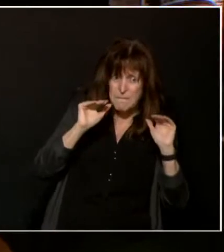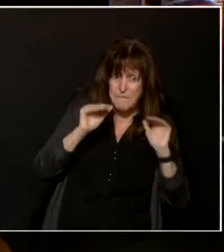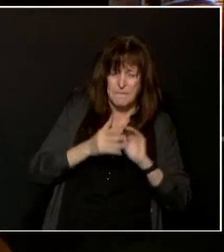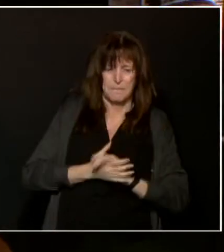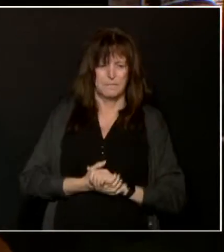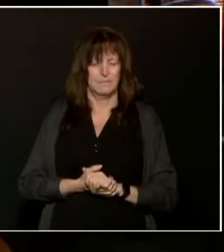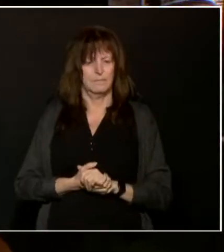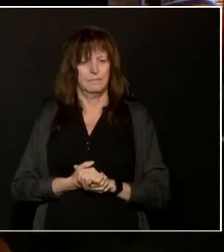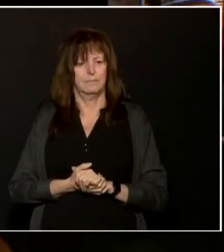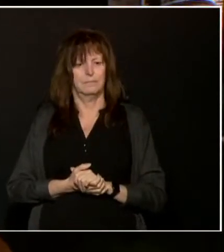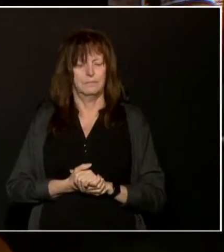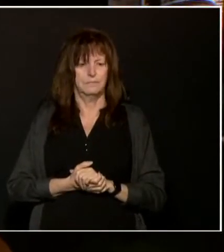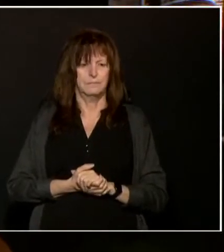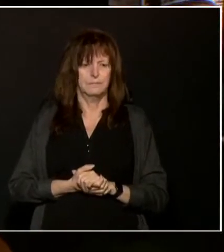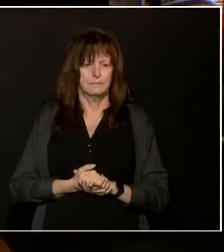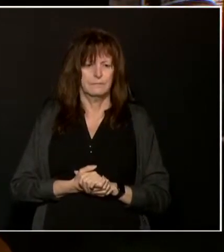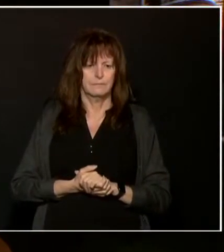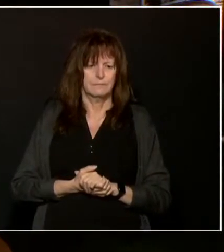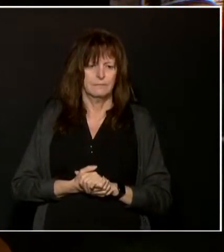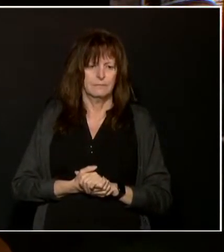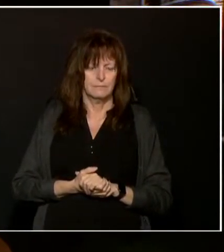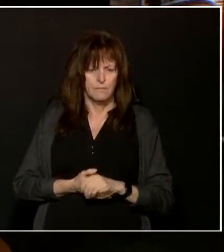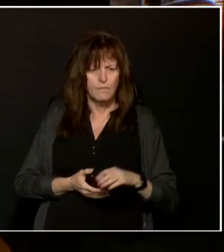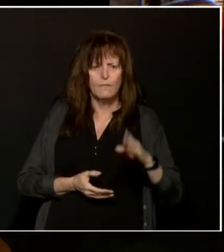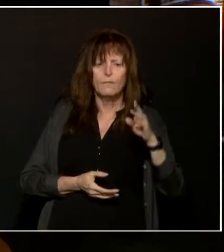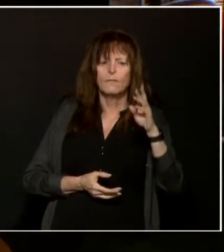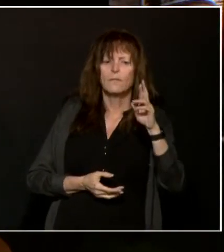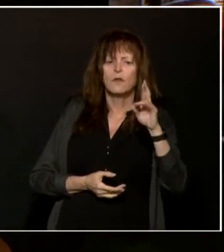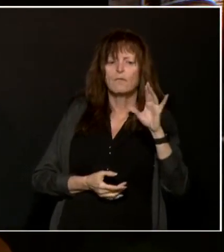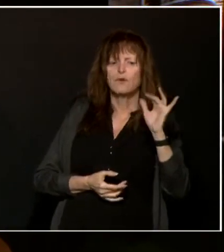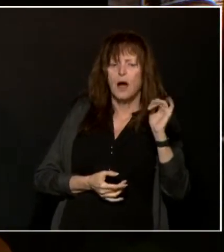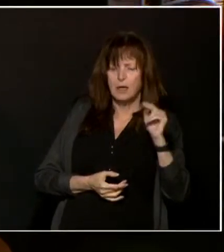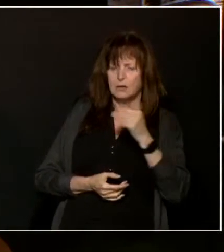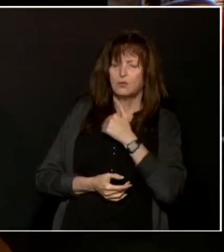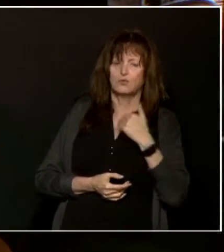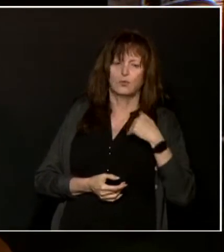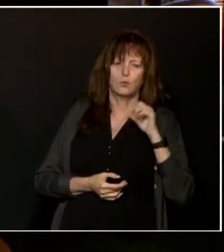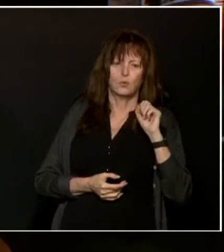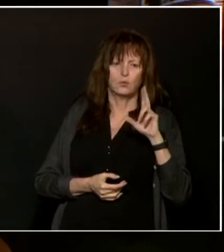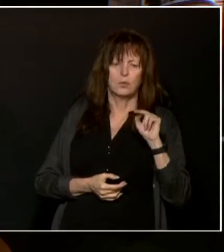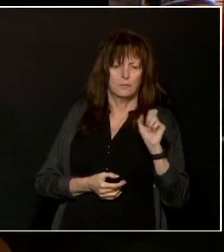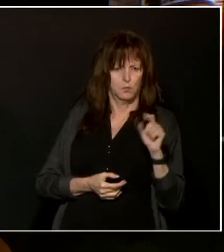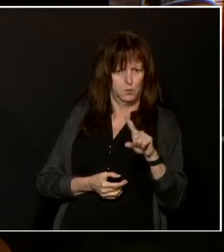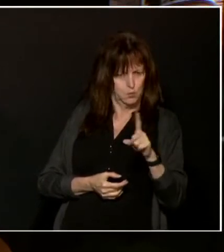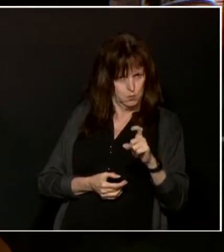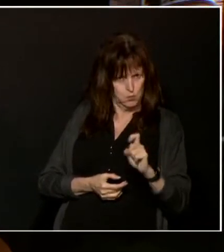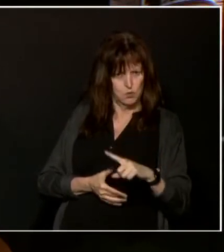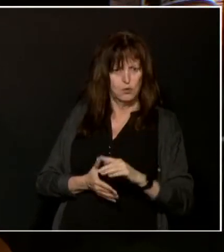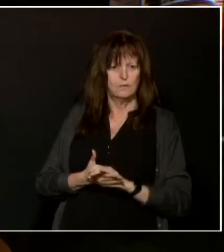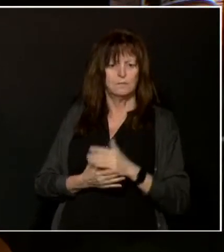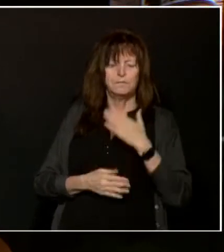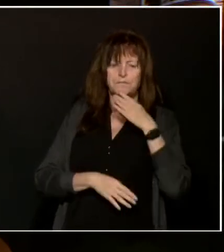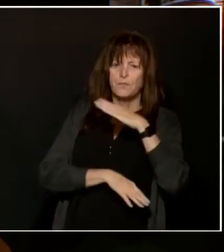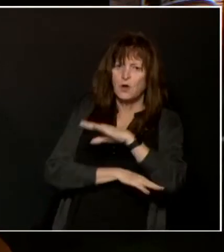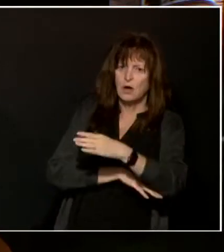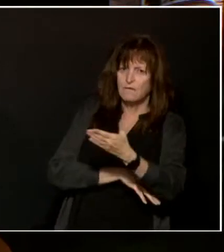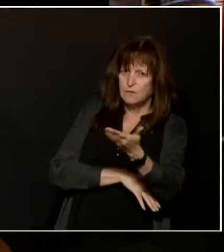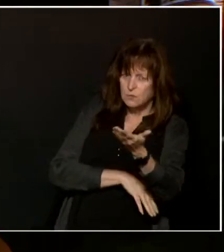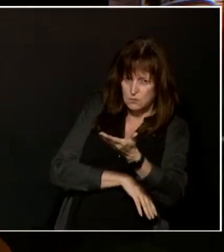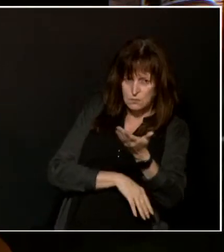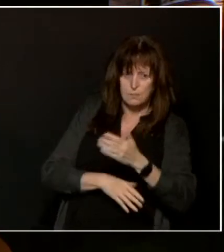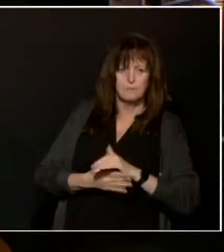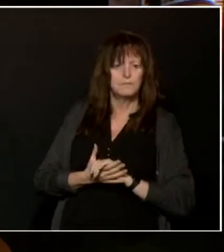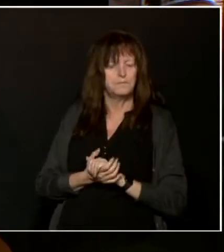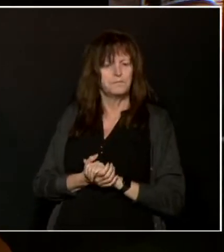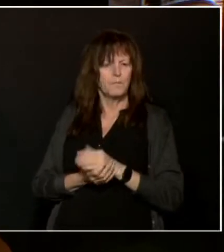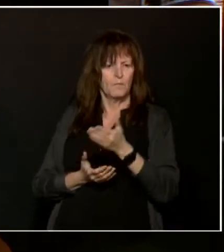Brian Lilly, Toronto Sun. Good afternoon, doctors. As you know, Premier